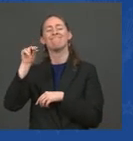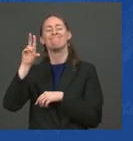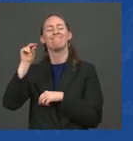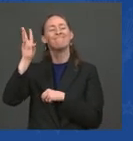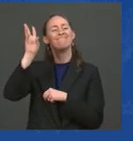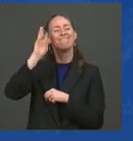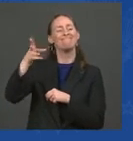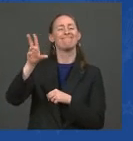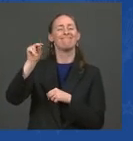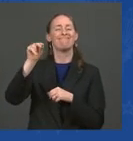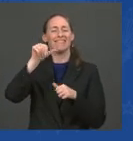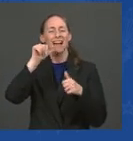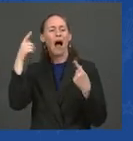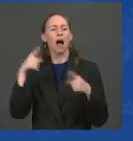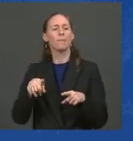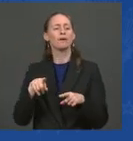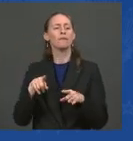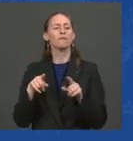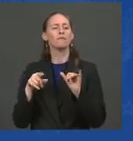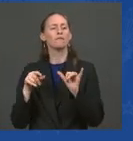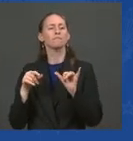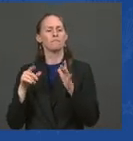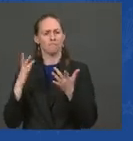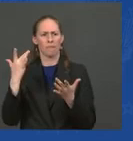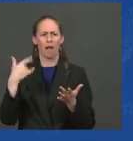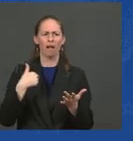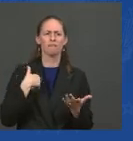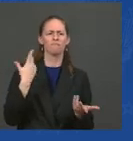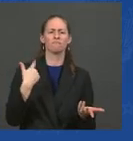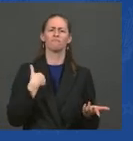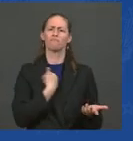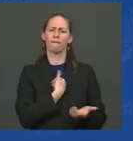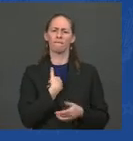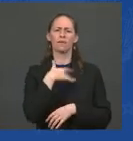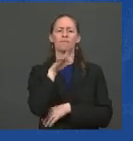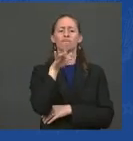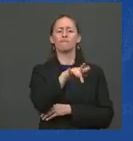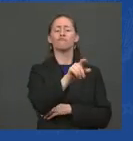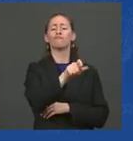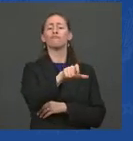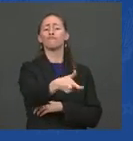Because they weren't turning on the gas valve, they had no responsibility.